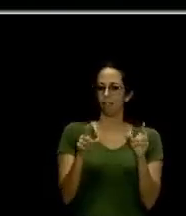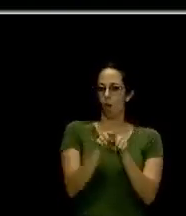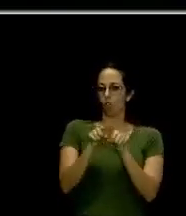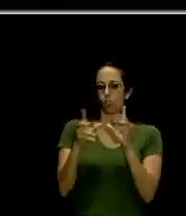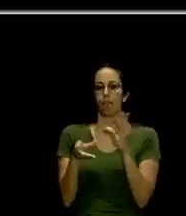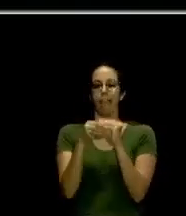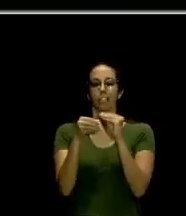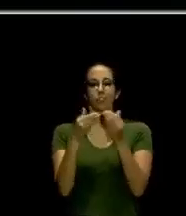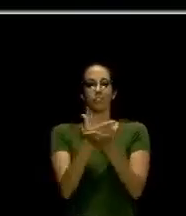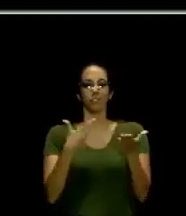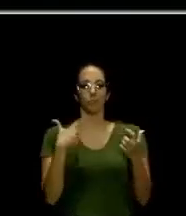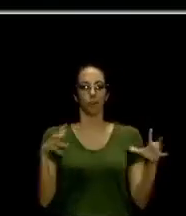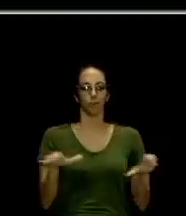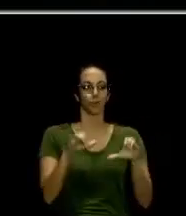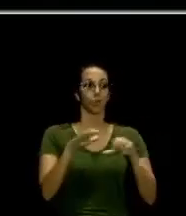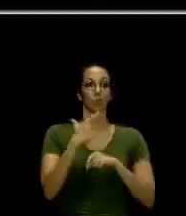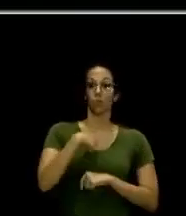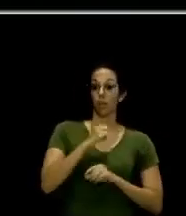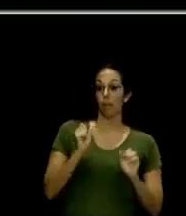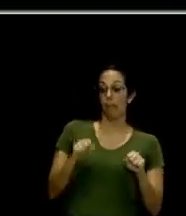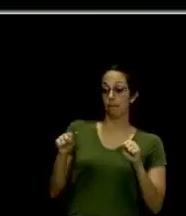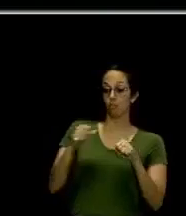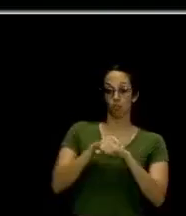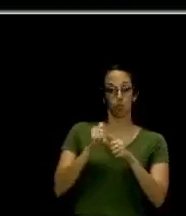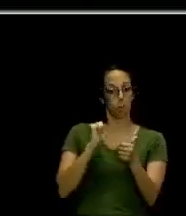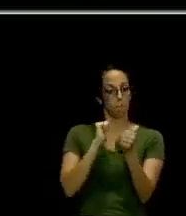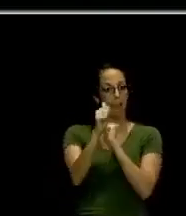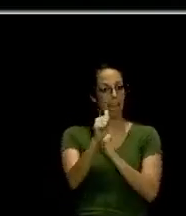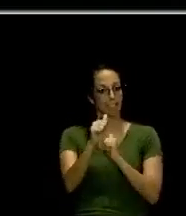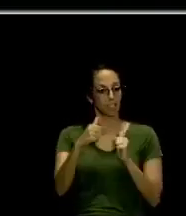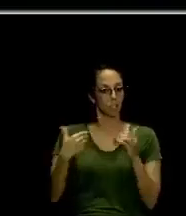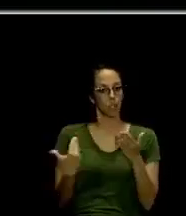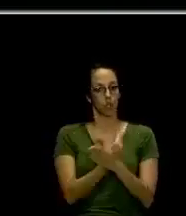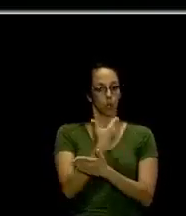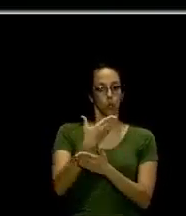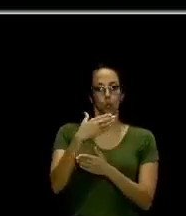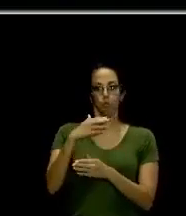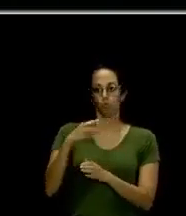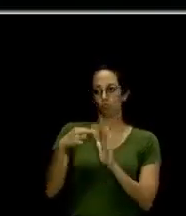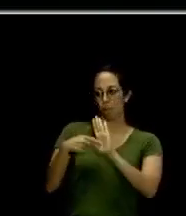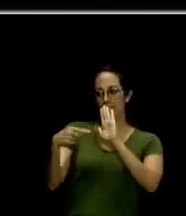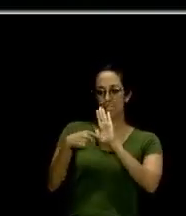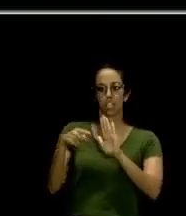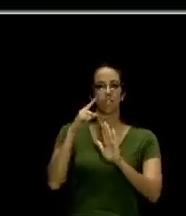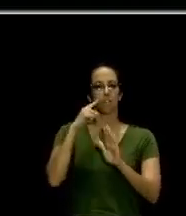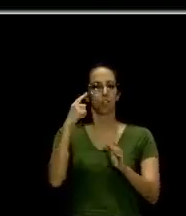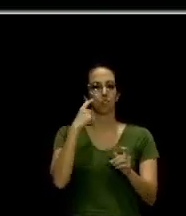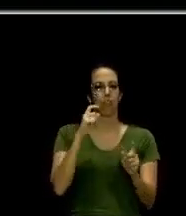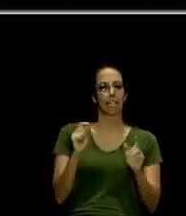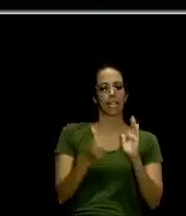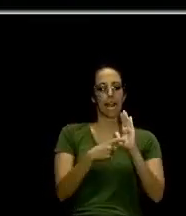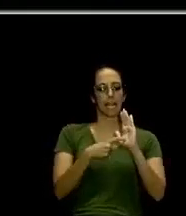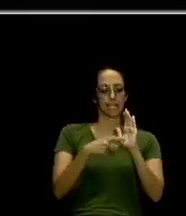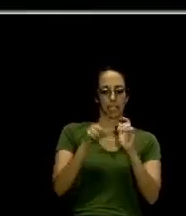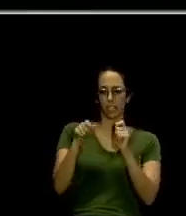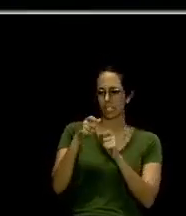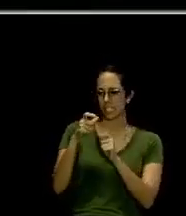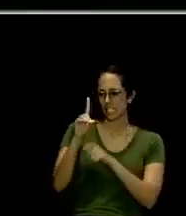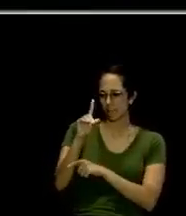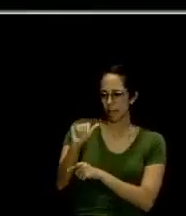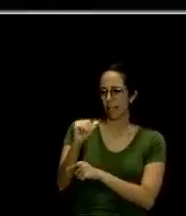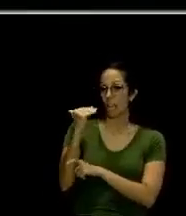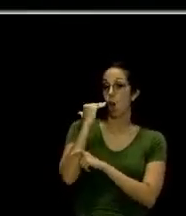things as well. We were able to pass a House resolution recognizing March as Developmental Disability Awareness